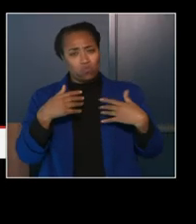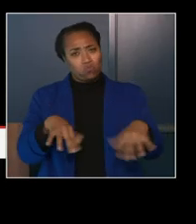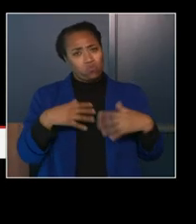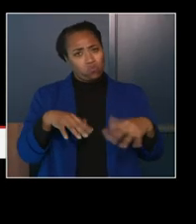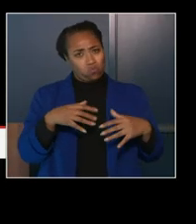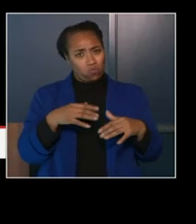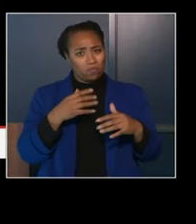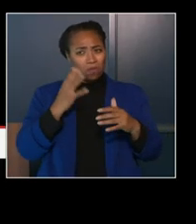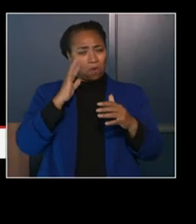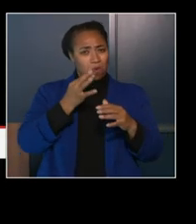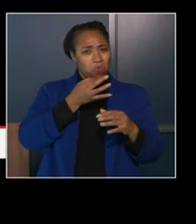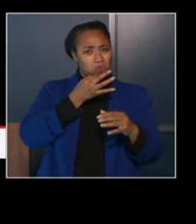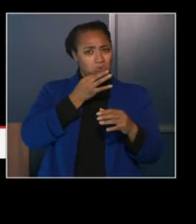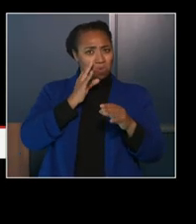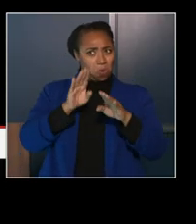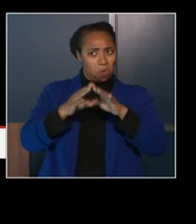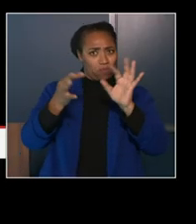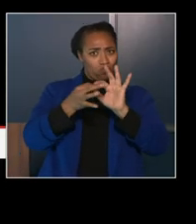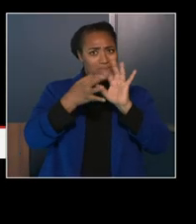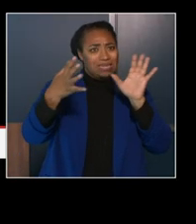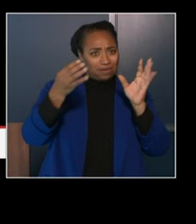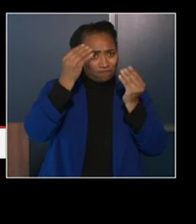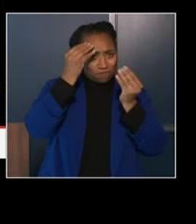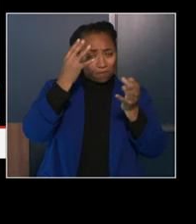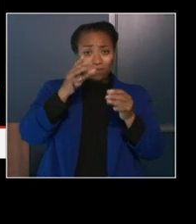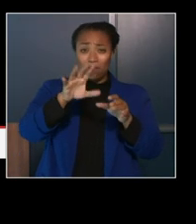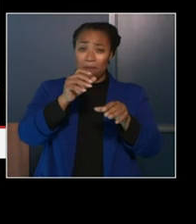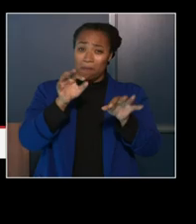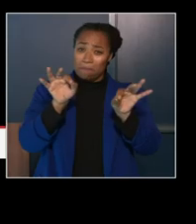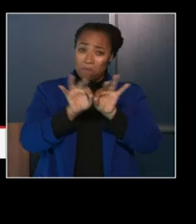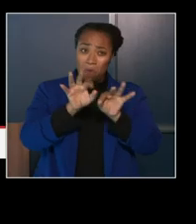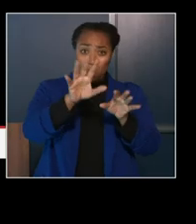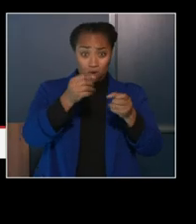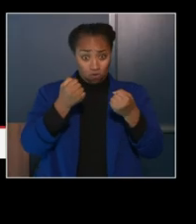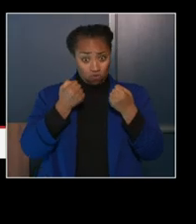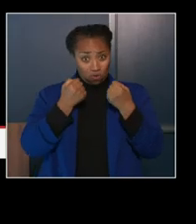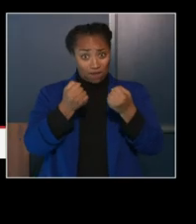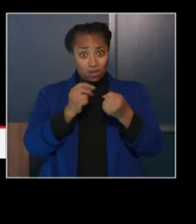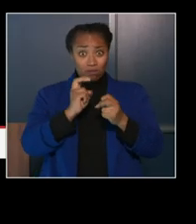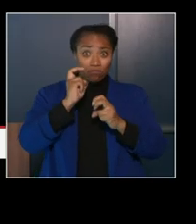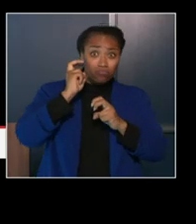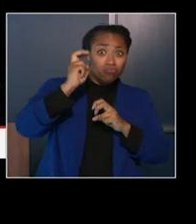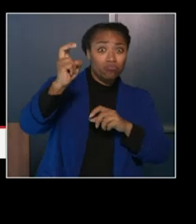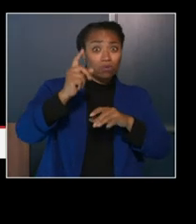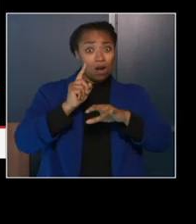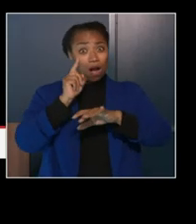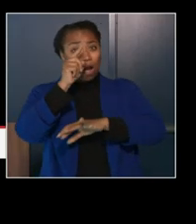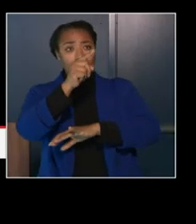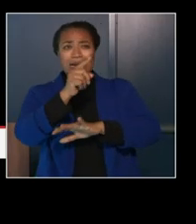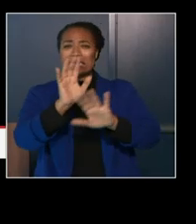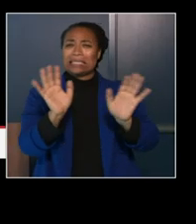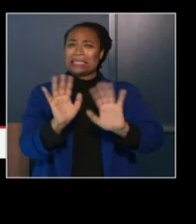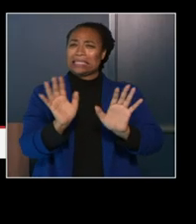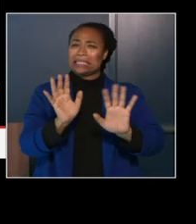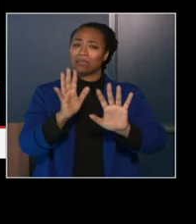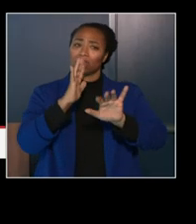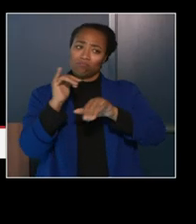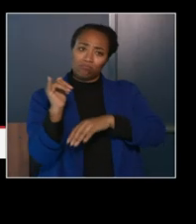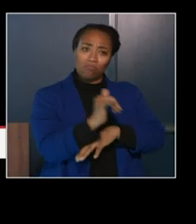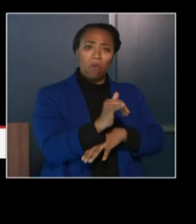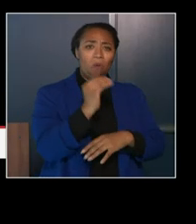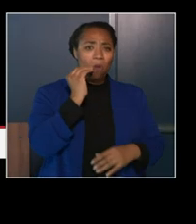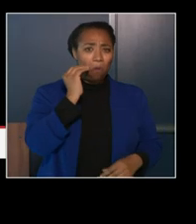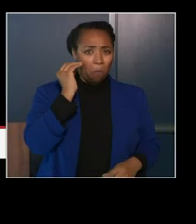stay home. Please stay off the roads. Give our plow teams plenty of room to work during and after the